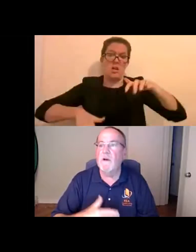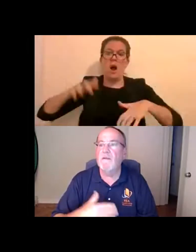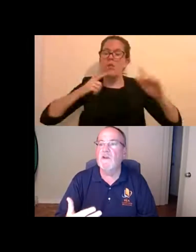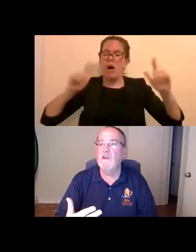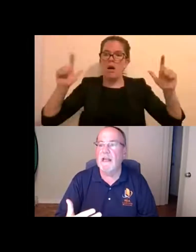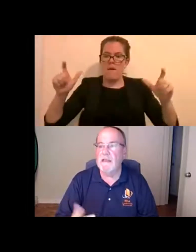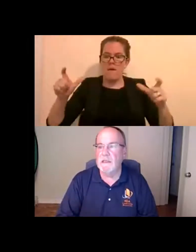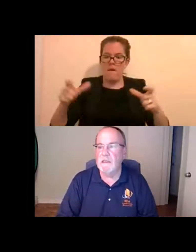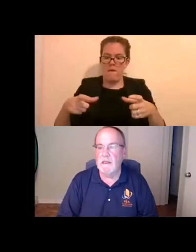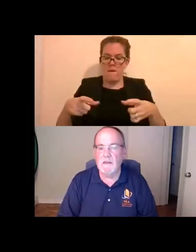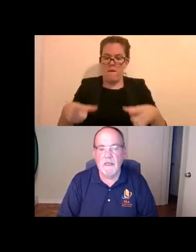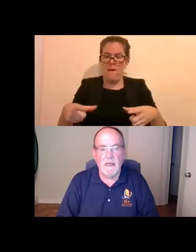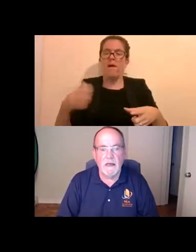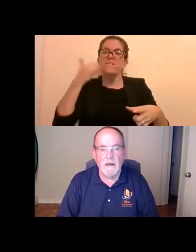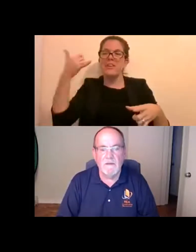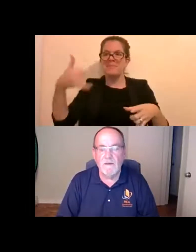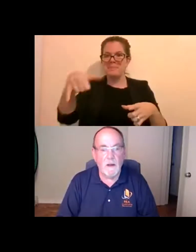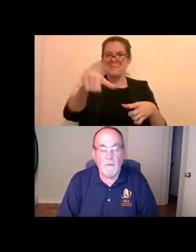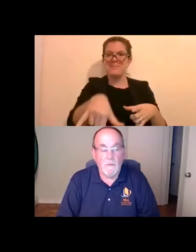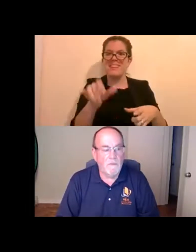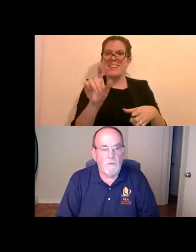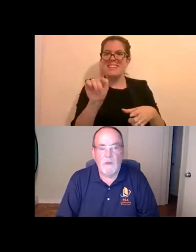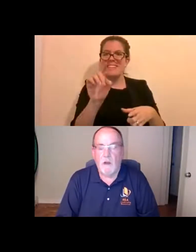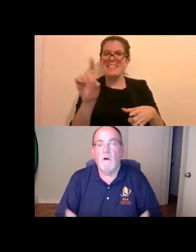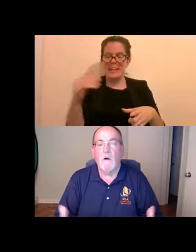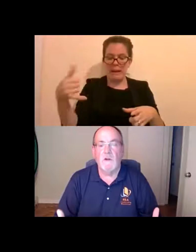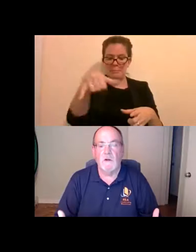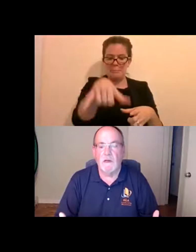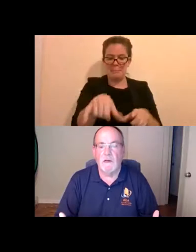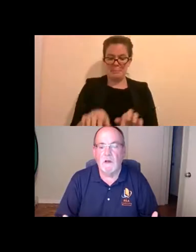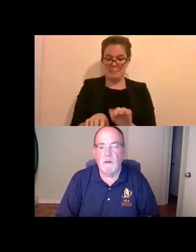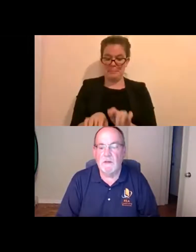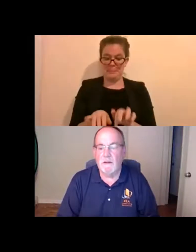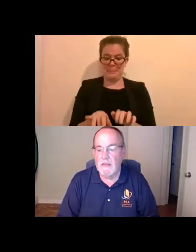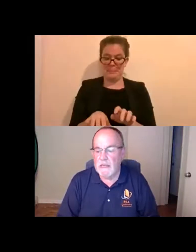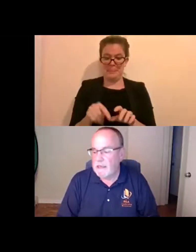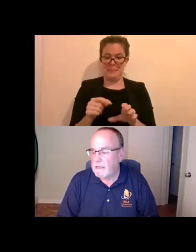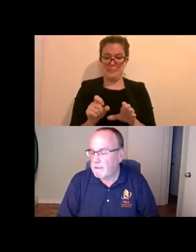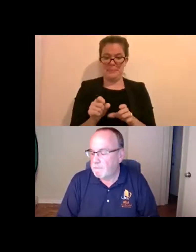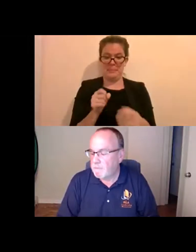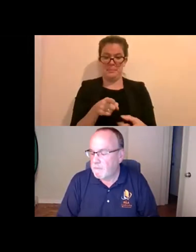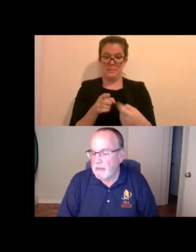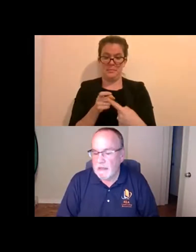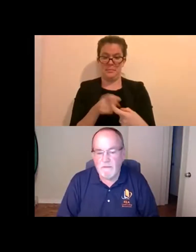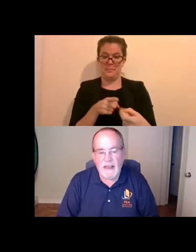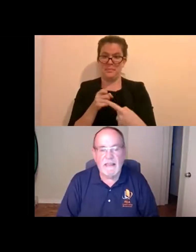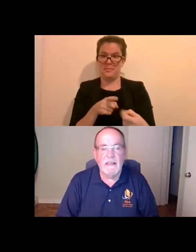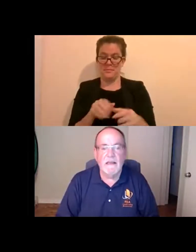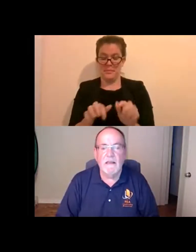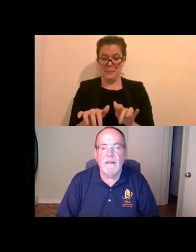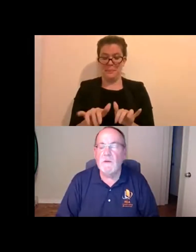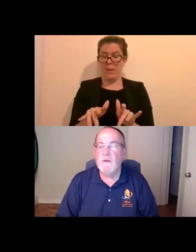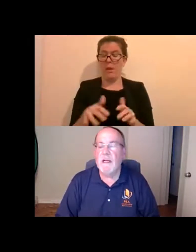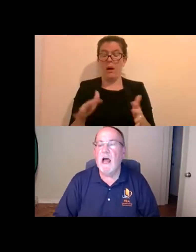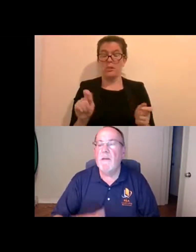started revolutionizing things from the whole culture in terms of the fact that